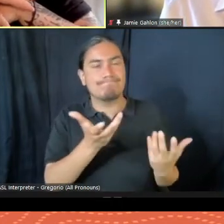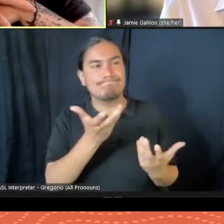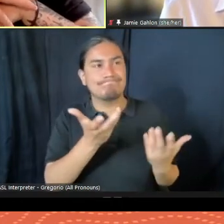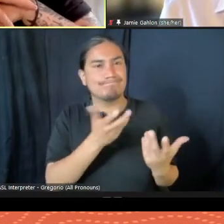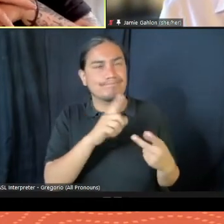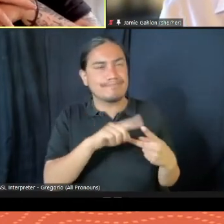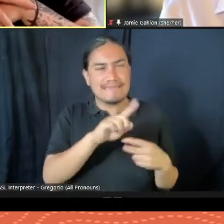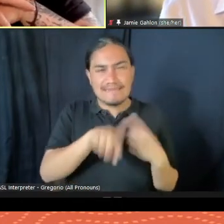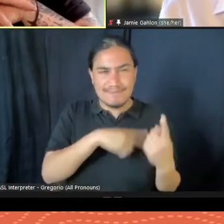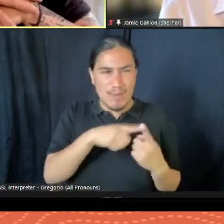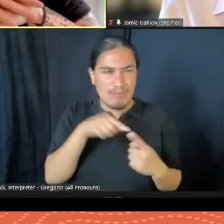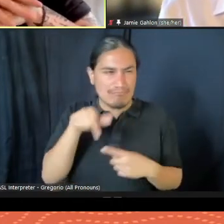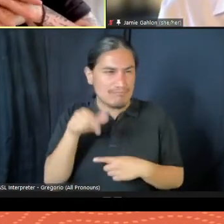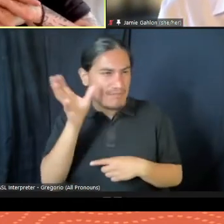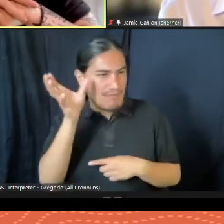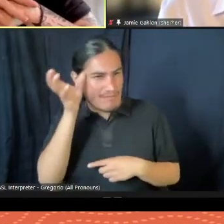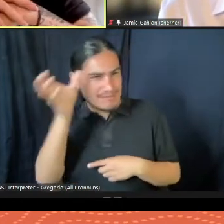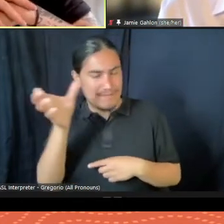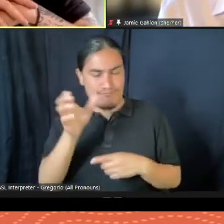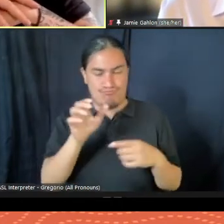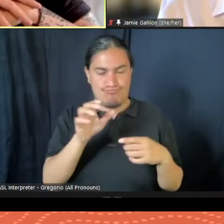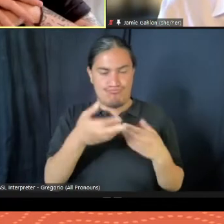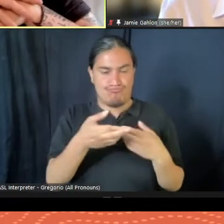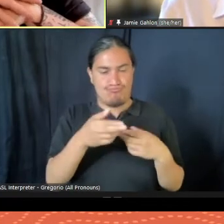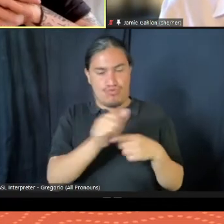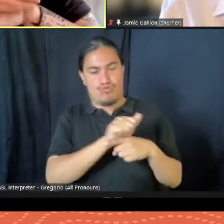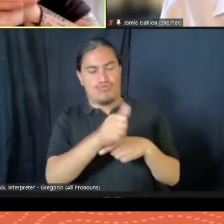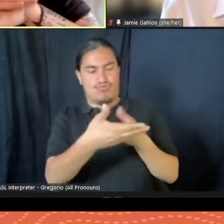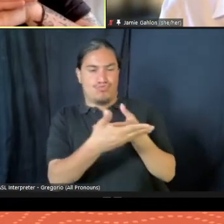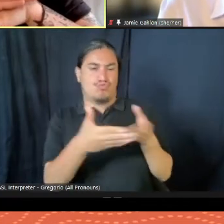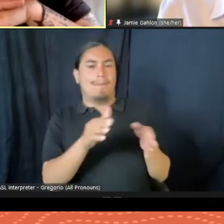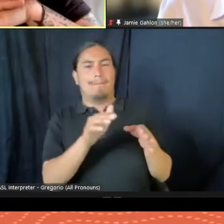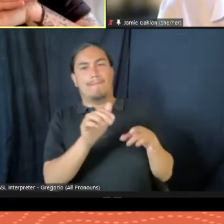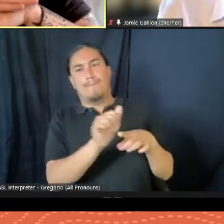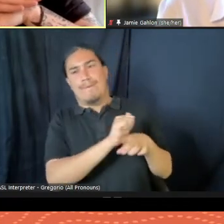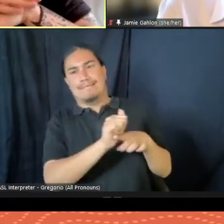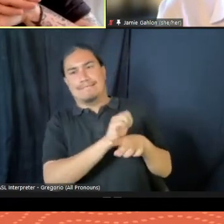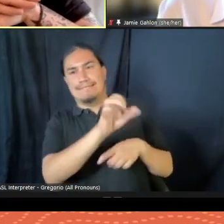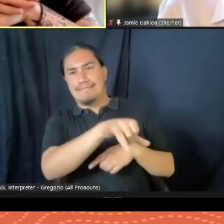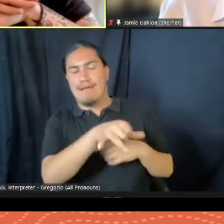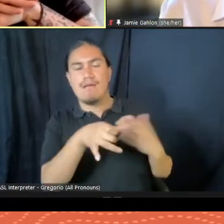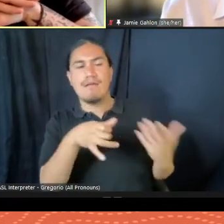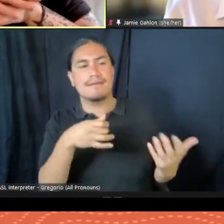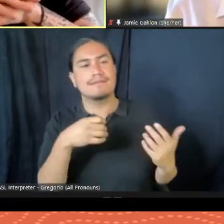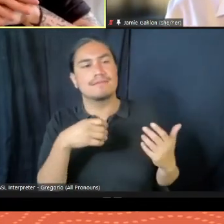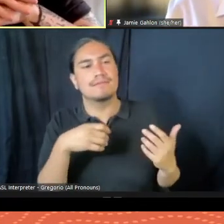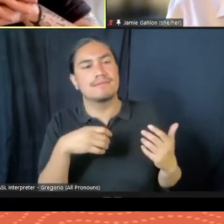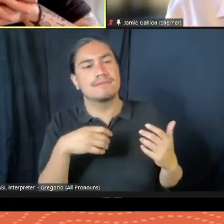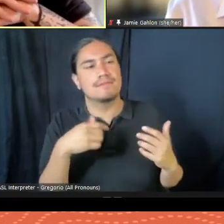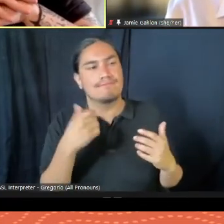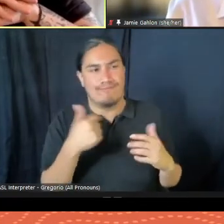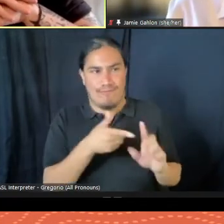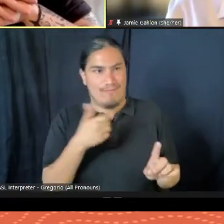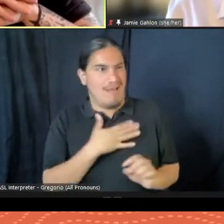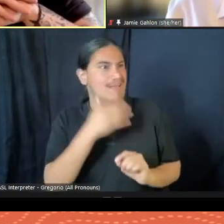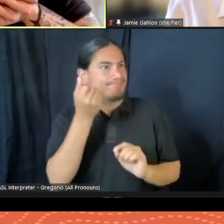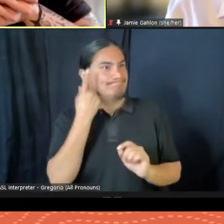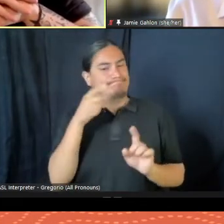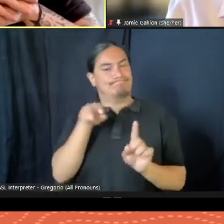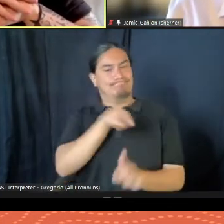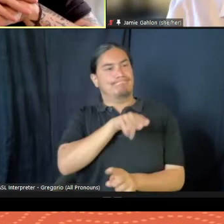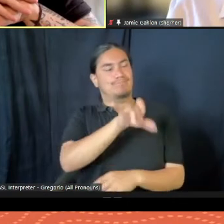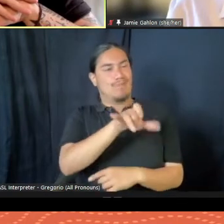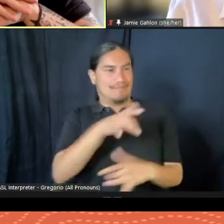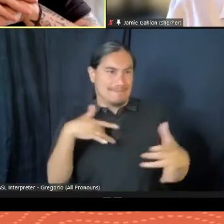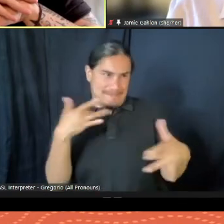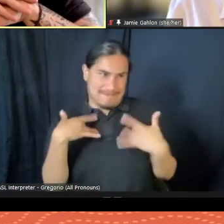about this, is about rehearsal room practices, as I understand. So that's